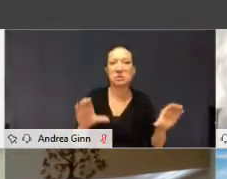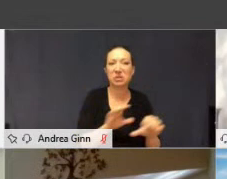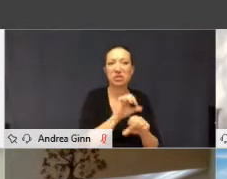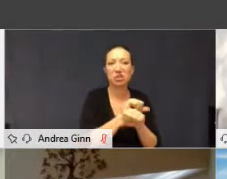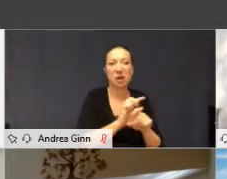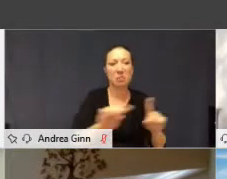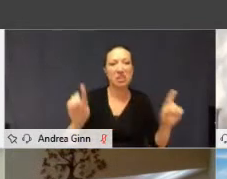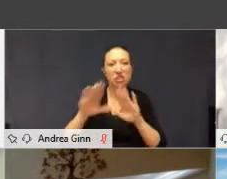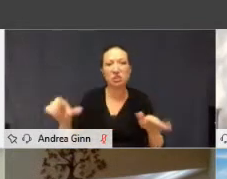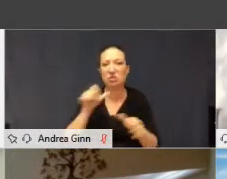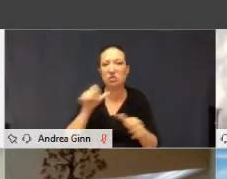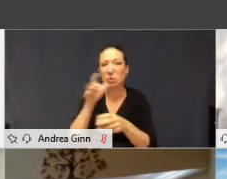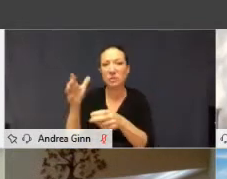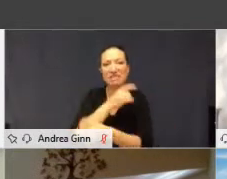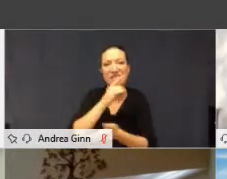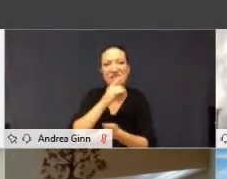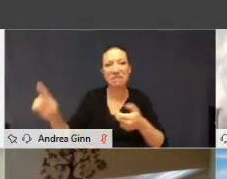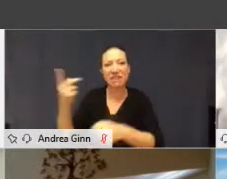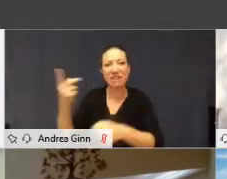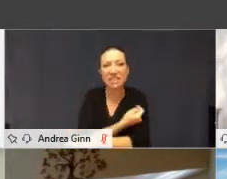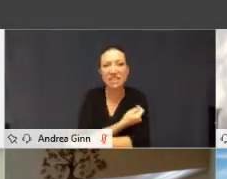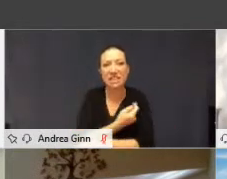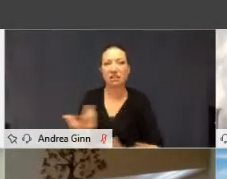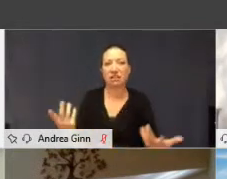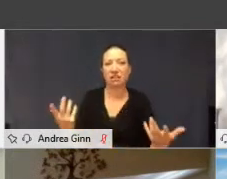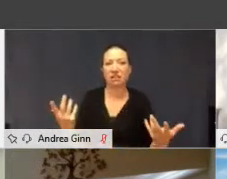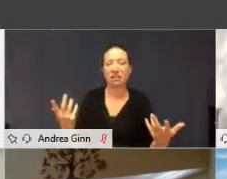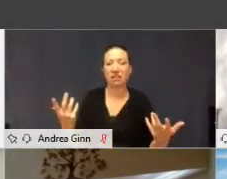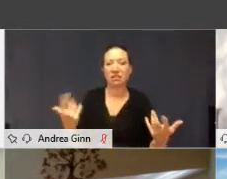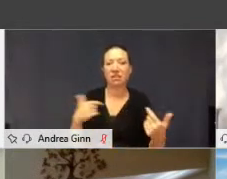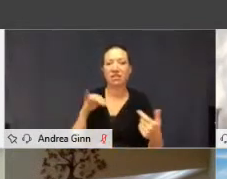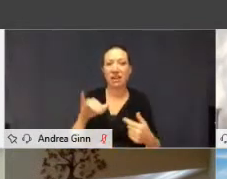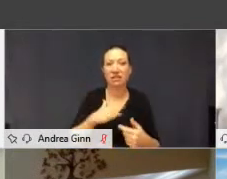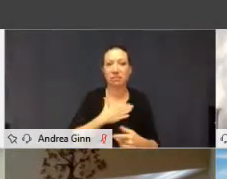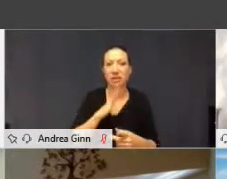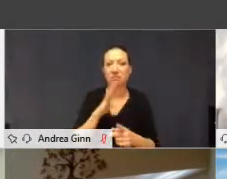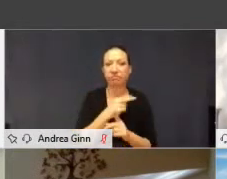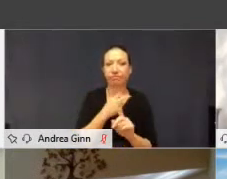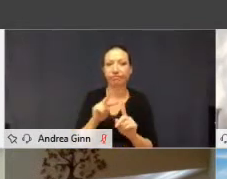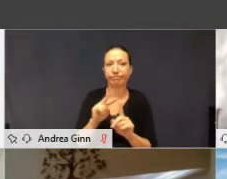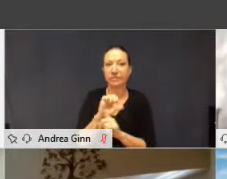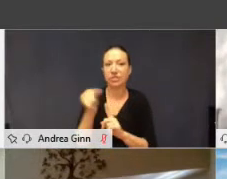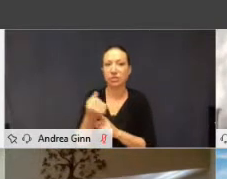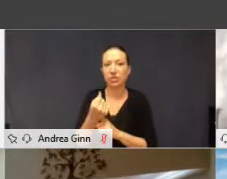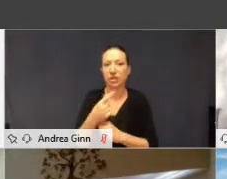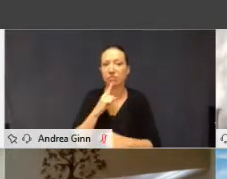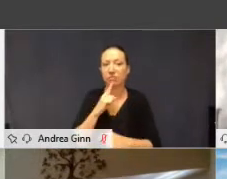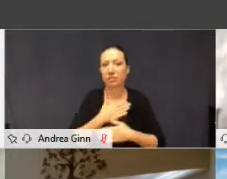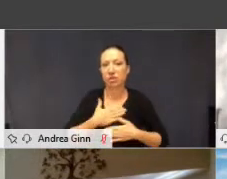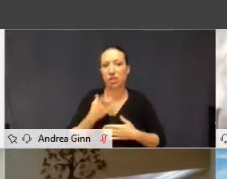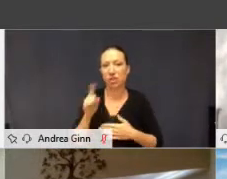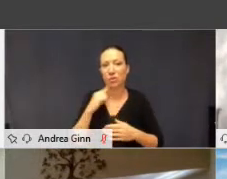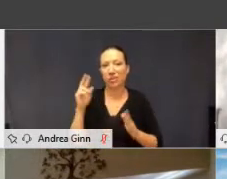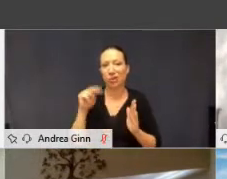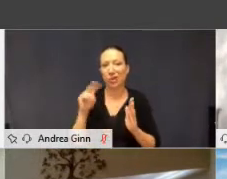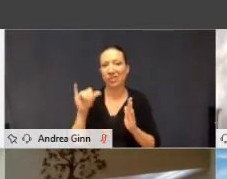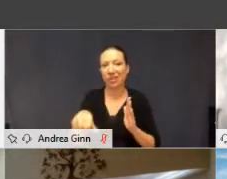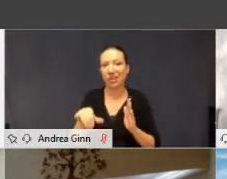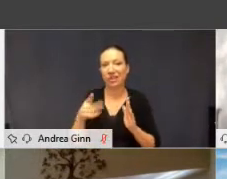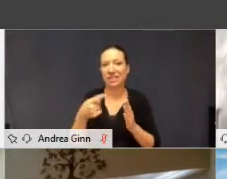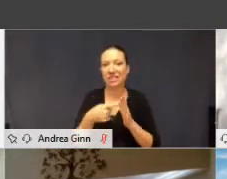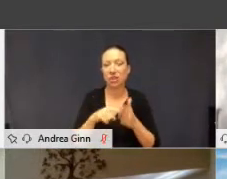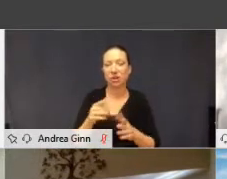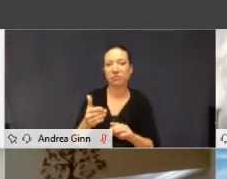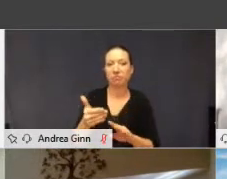damn vaccinations. So that's where I'm at, and I appreciate you looking at it. This mishap started back in March,